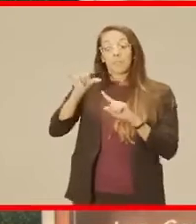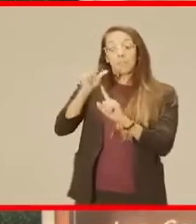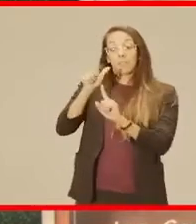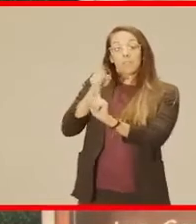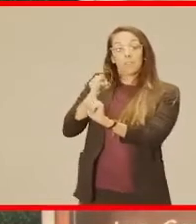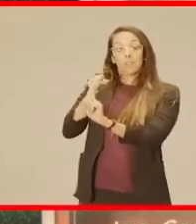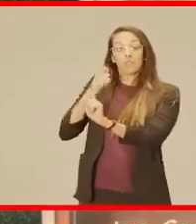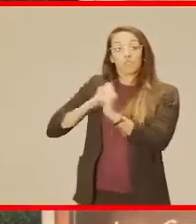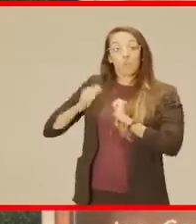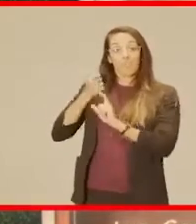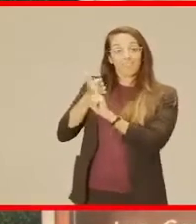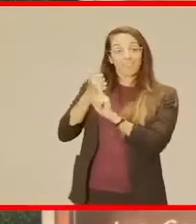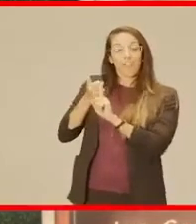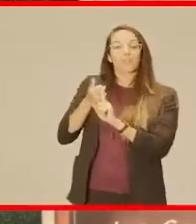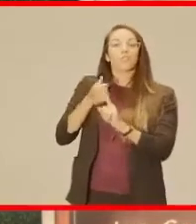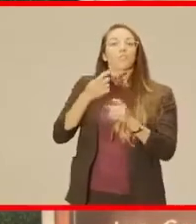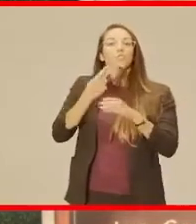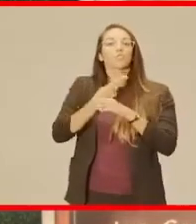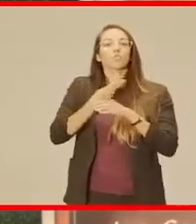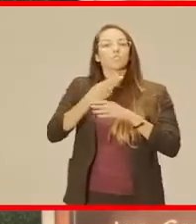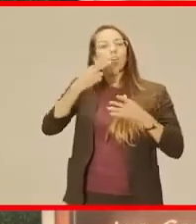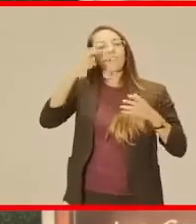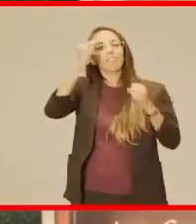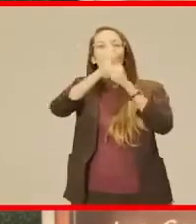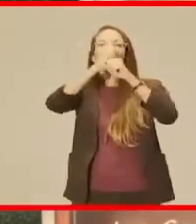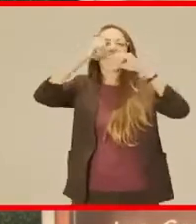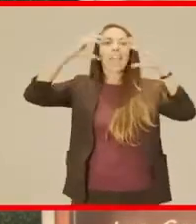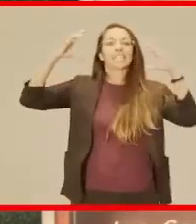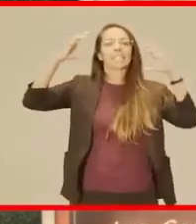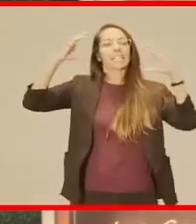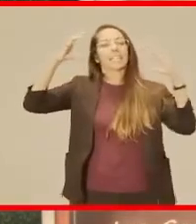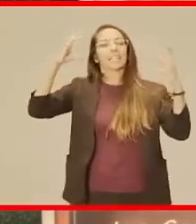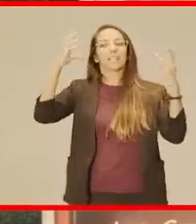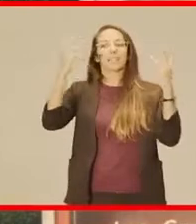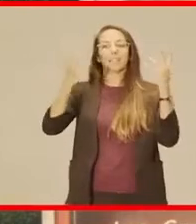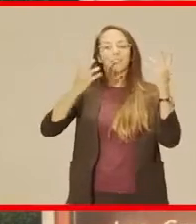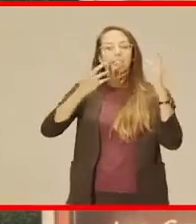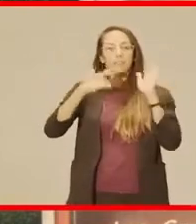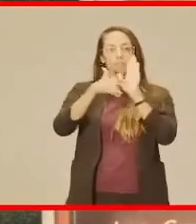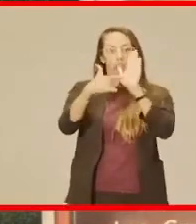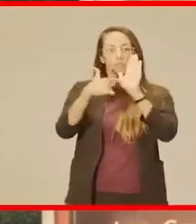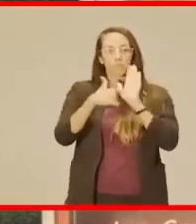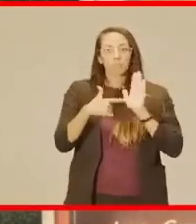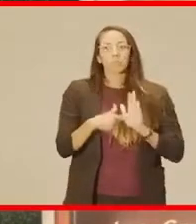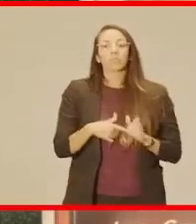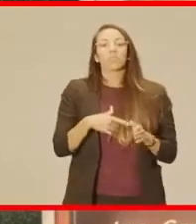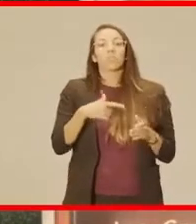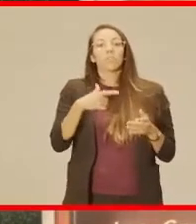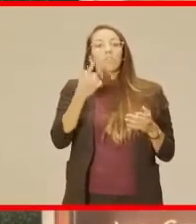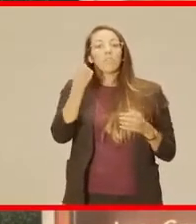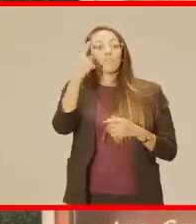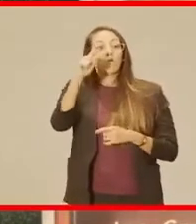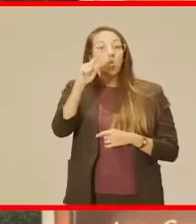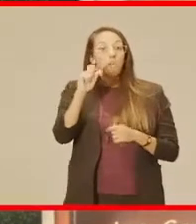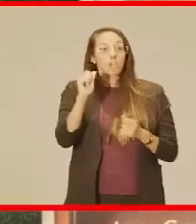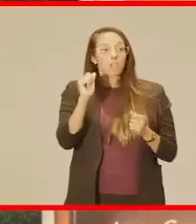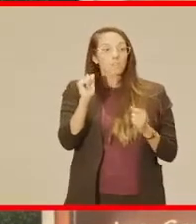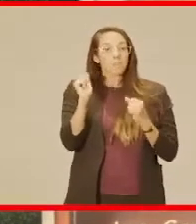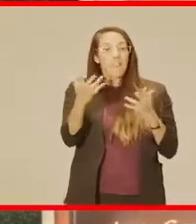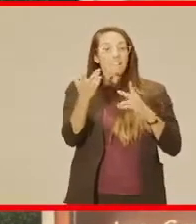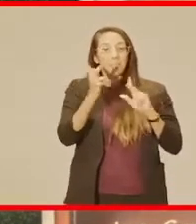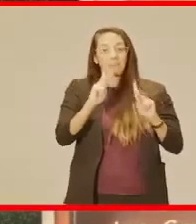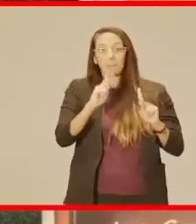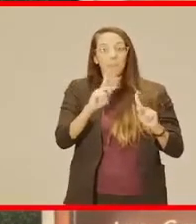fantasy element in order to enable people to be more accepting